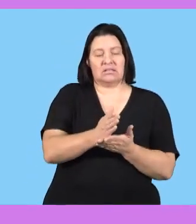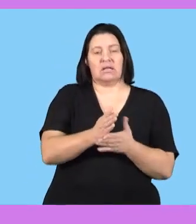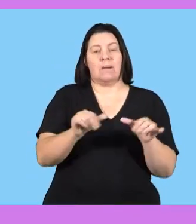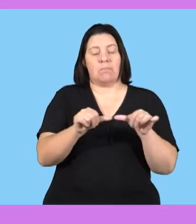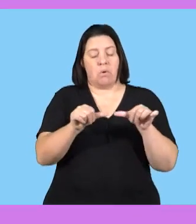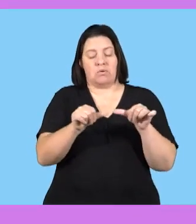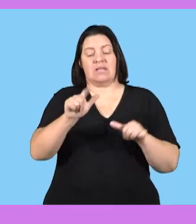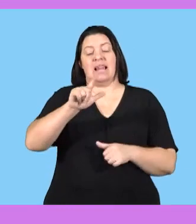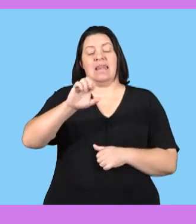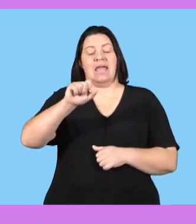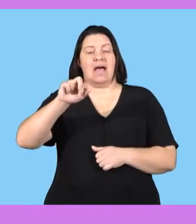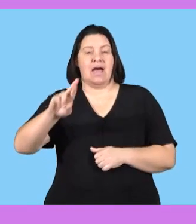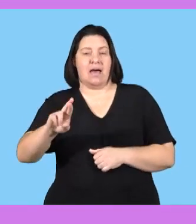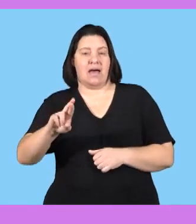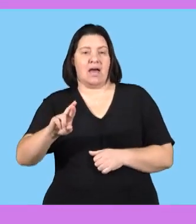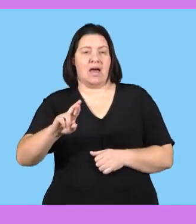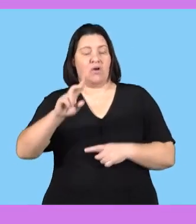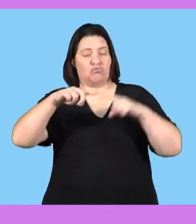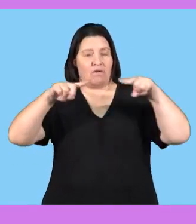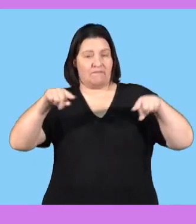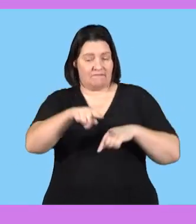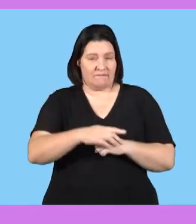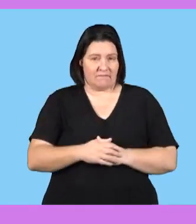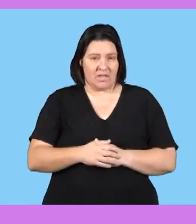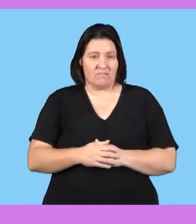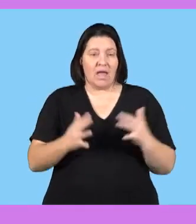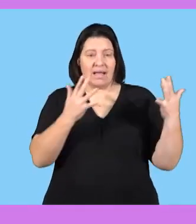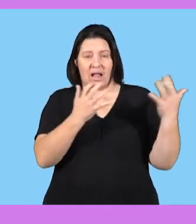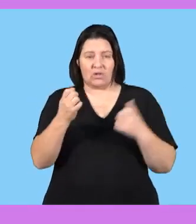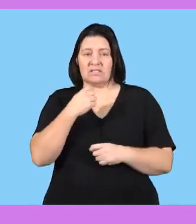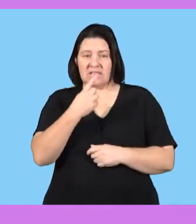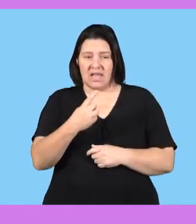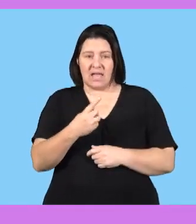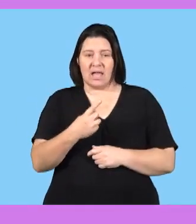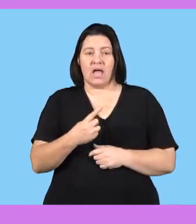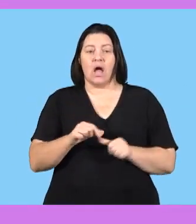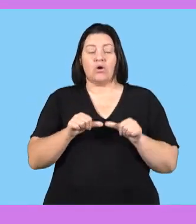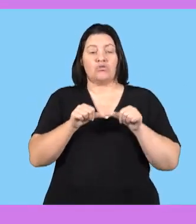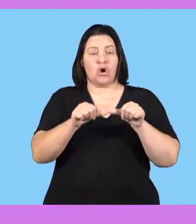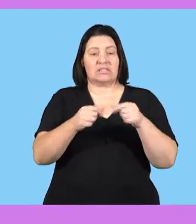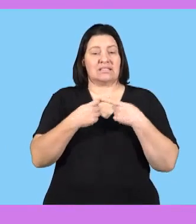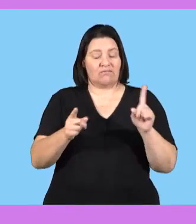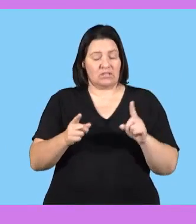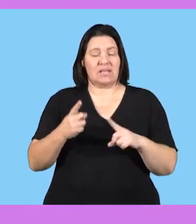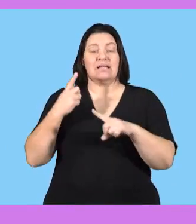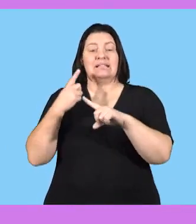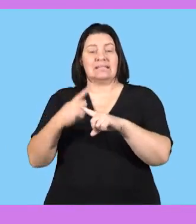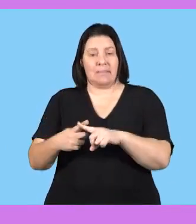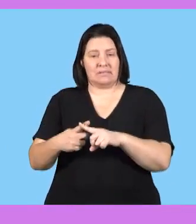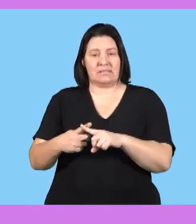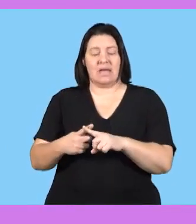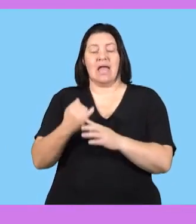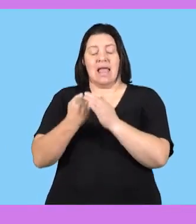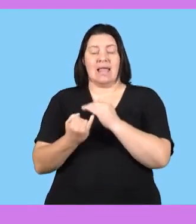graph is that when you calculate, you say the constant difference, you multiply it by